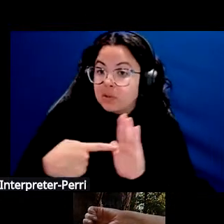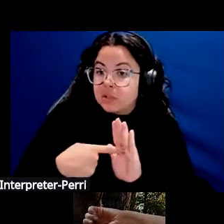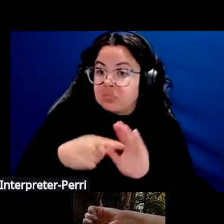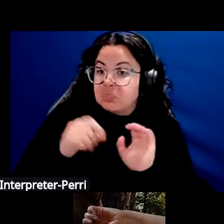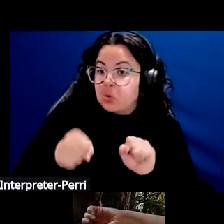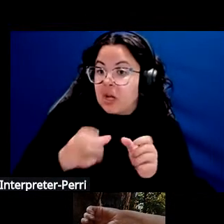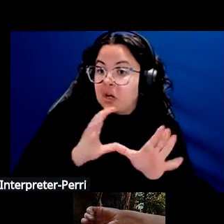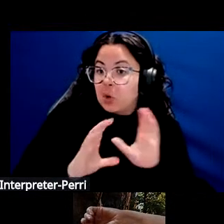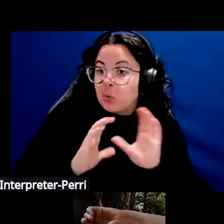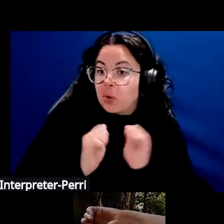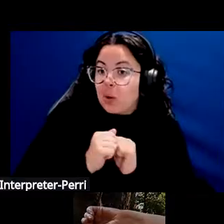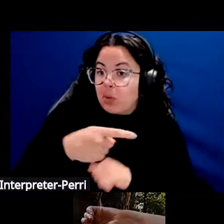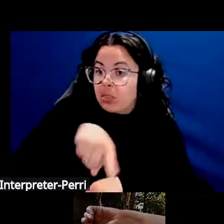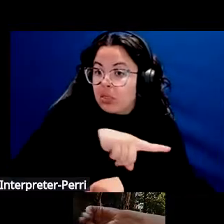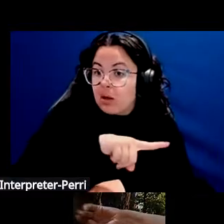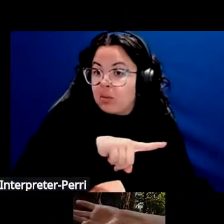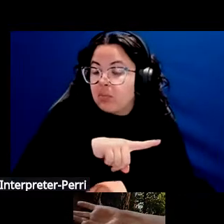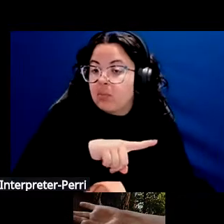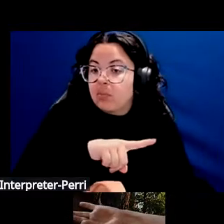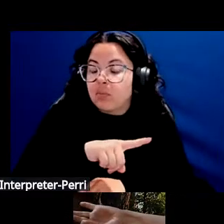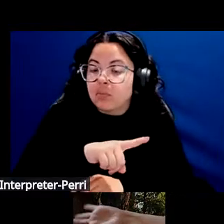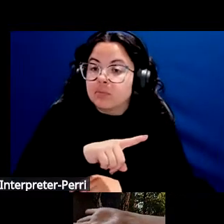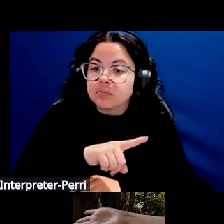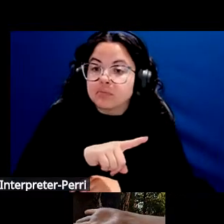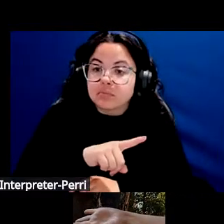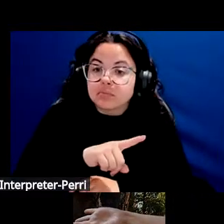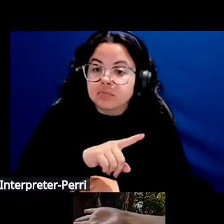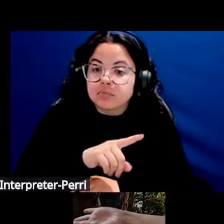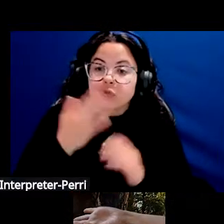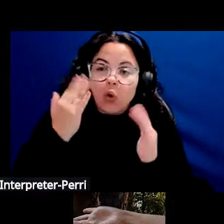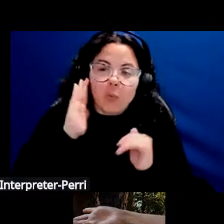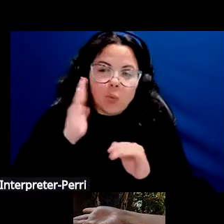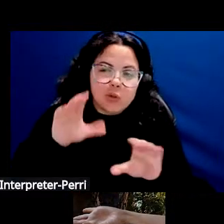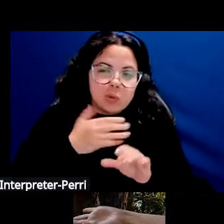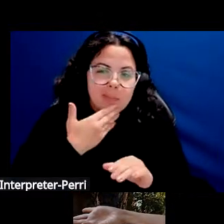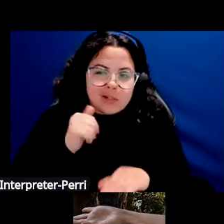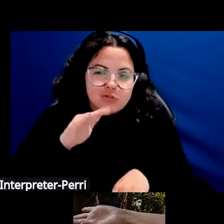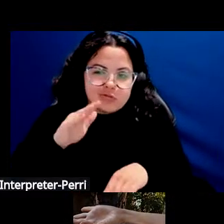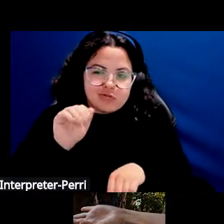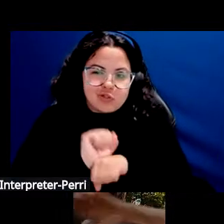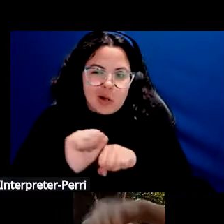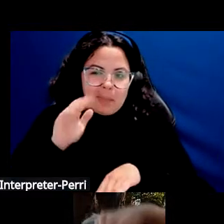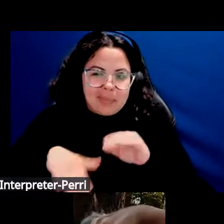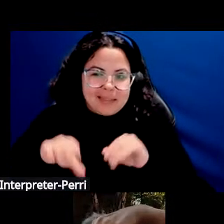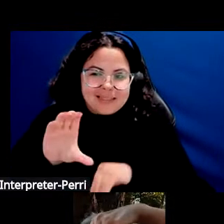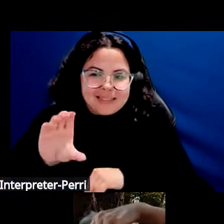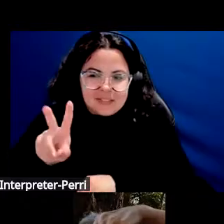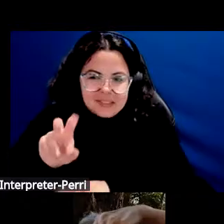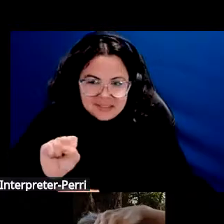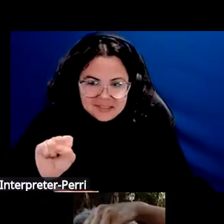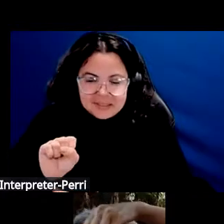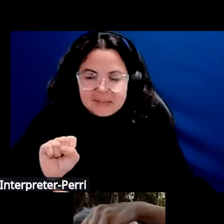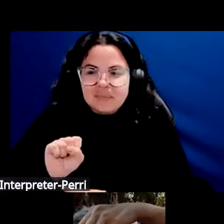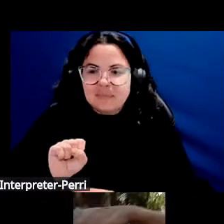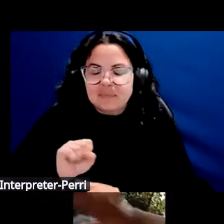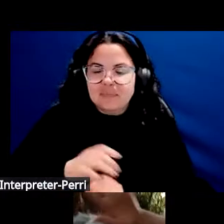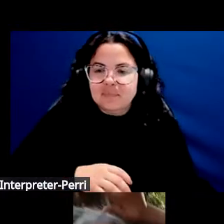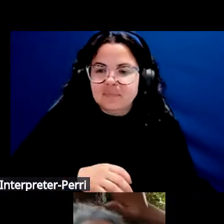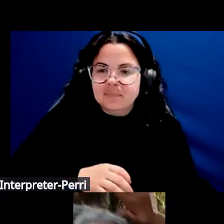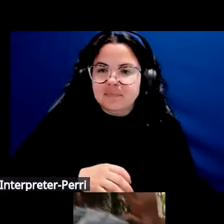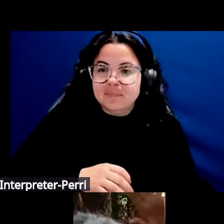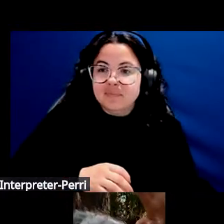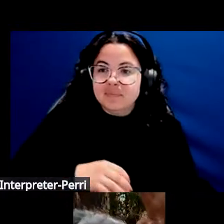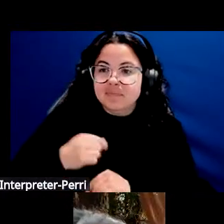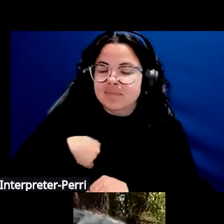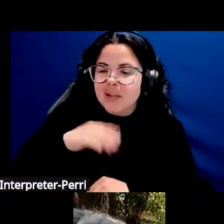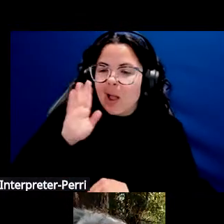with for those questions that hopefully will do a better job of it than the CVS team did when they were on the site. And I